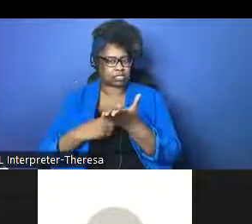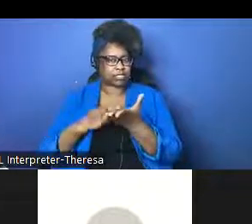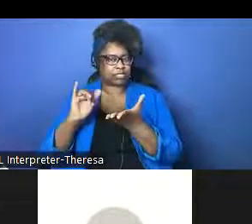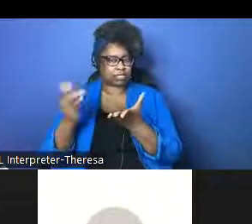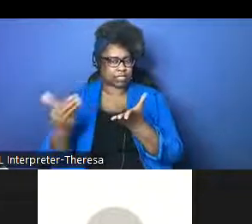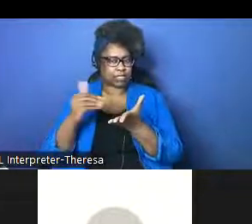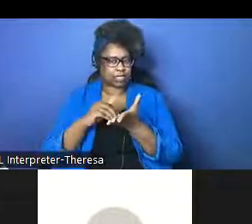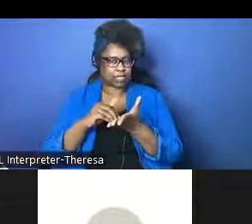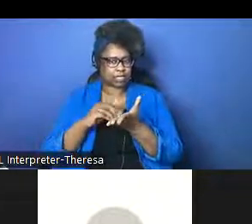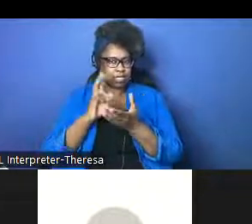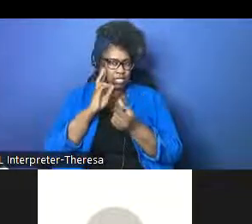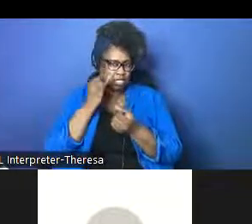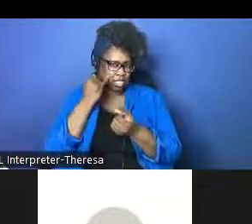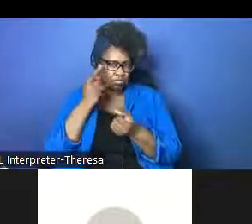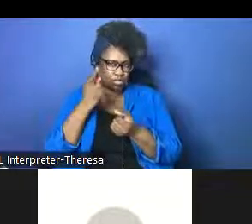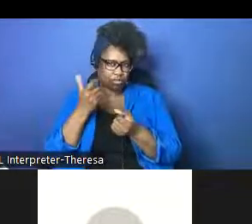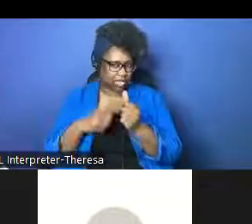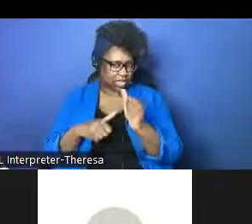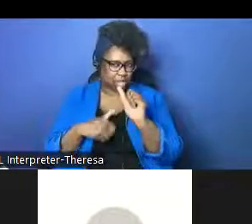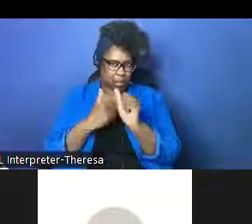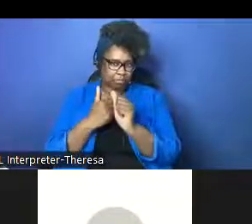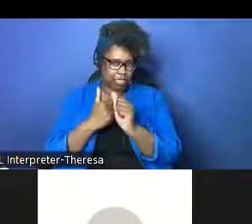see if you have any updates.